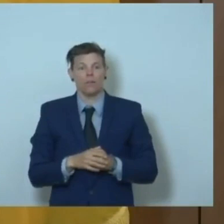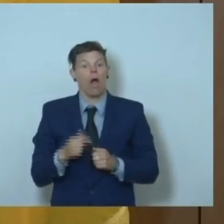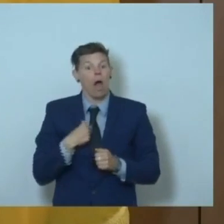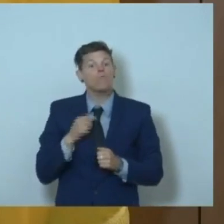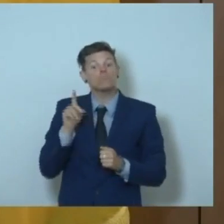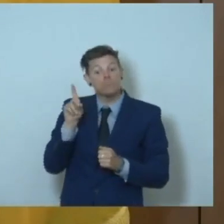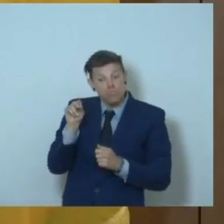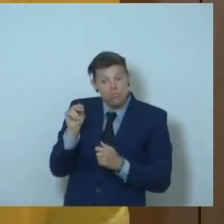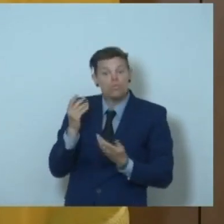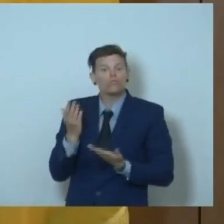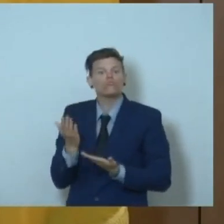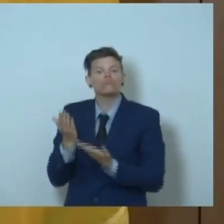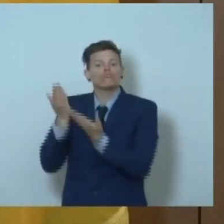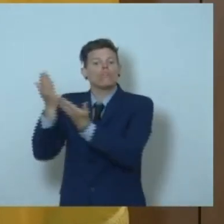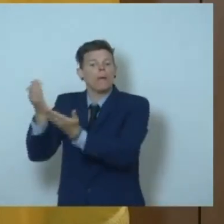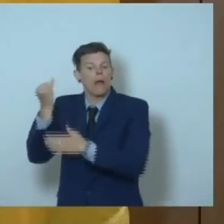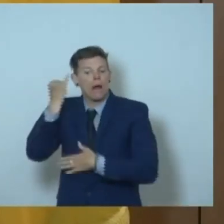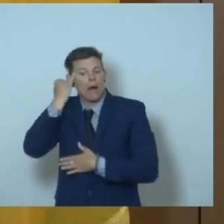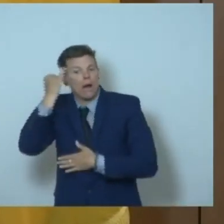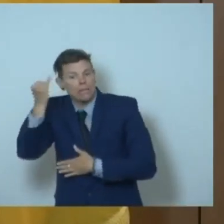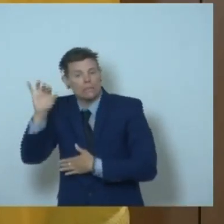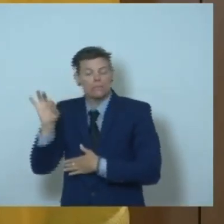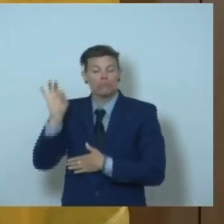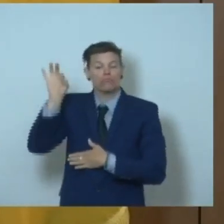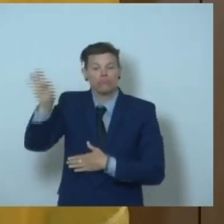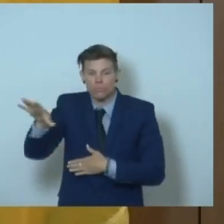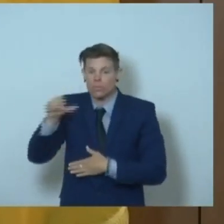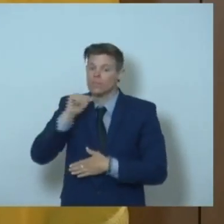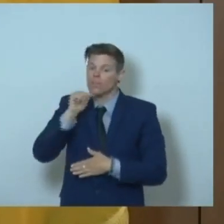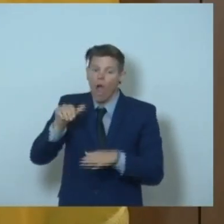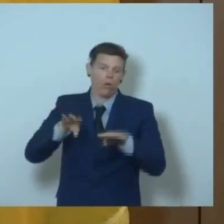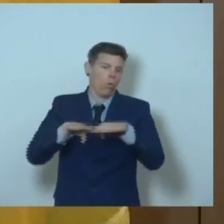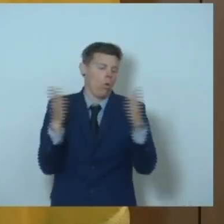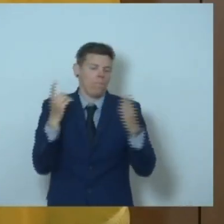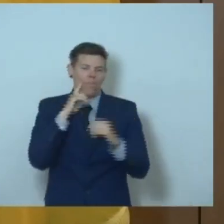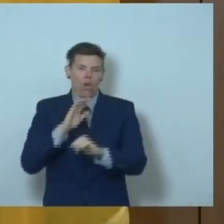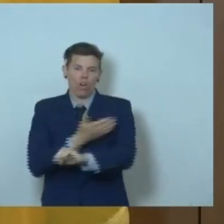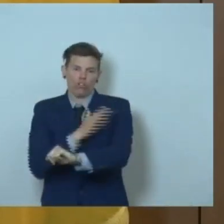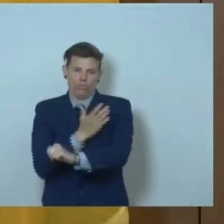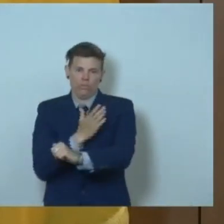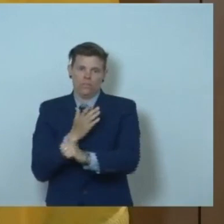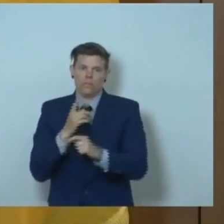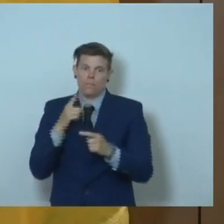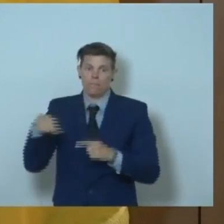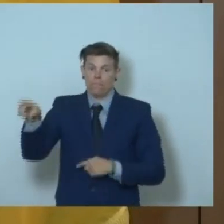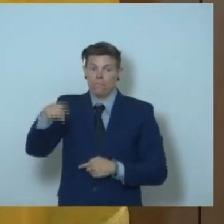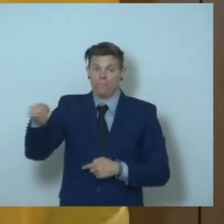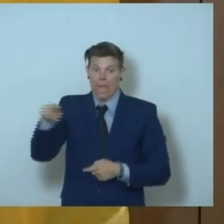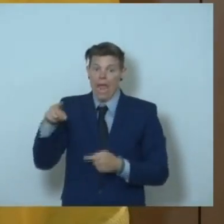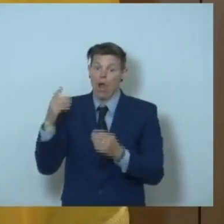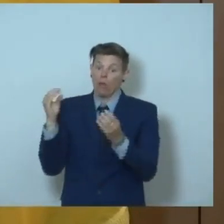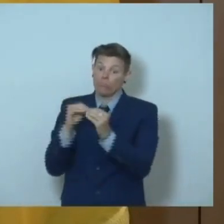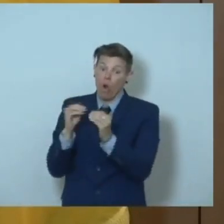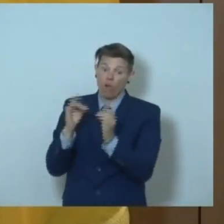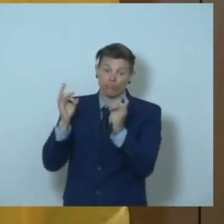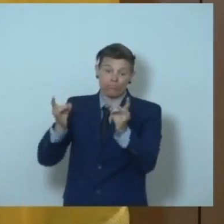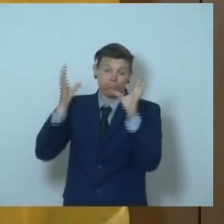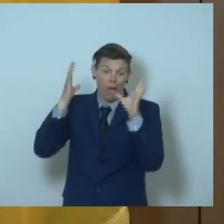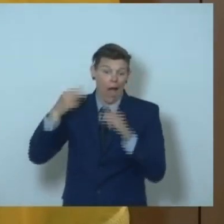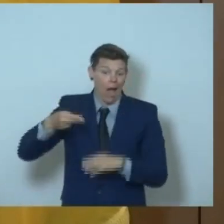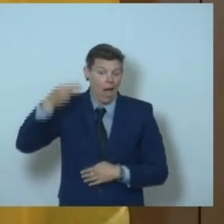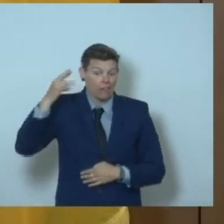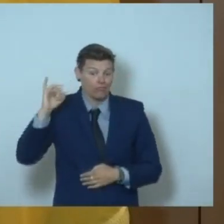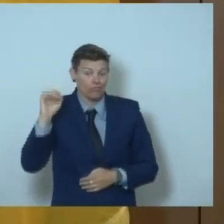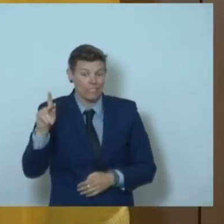them that they should not. And that, in fact, I think they're at much higher risk because a significant number